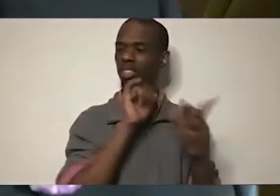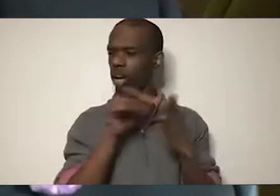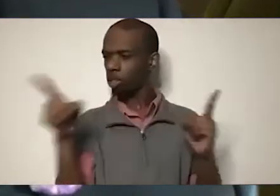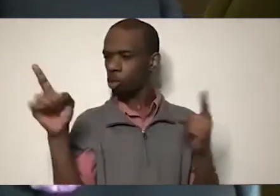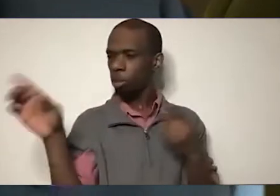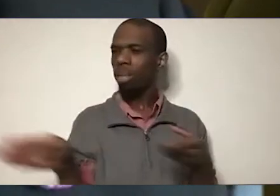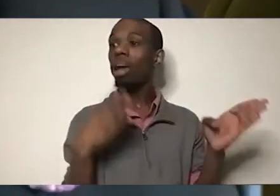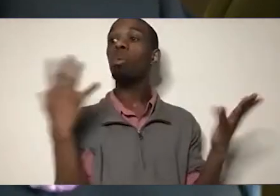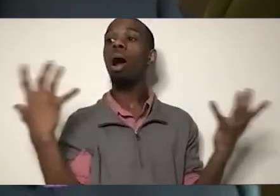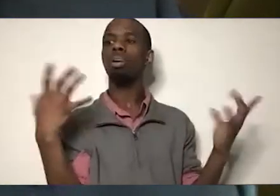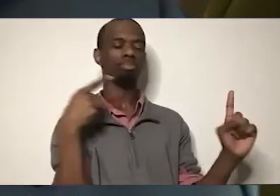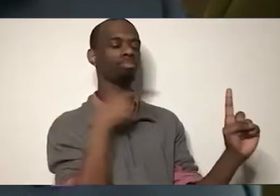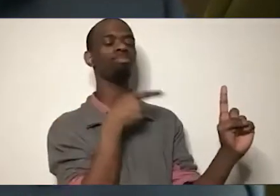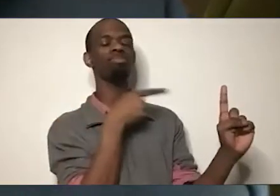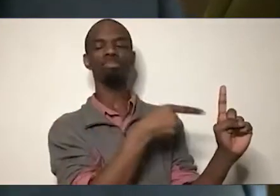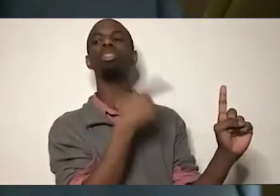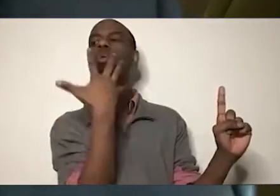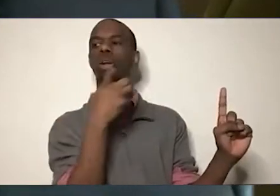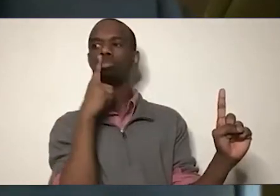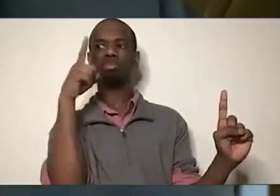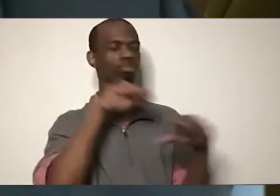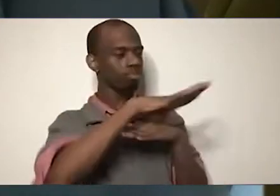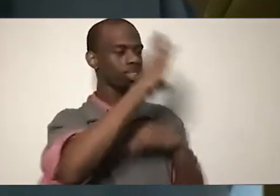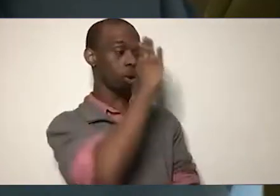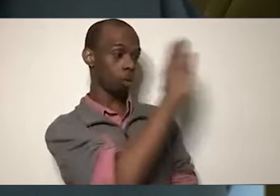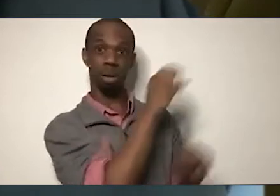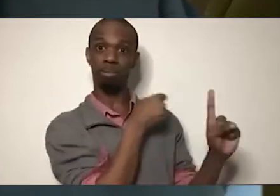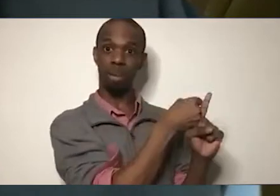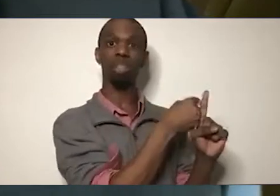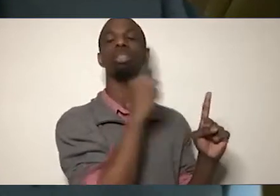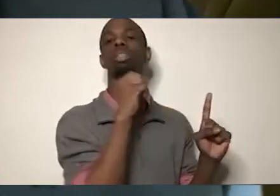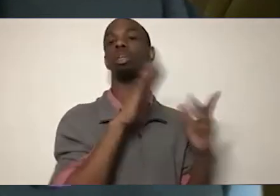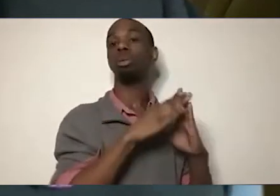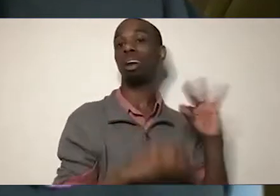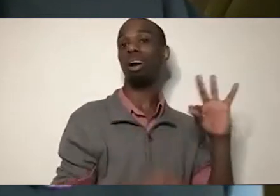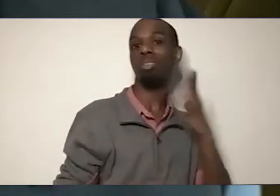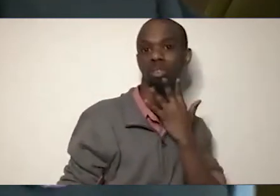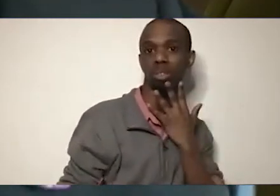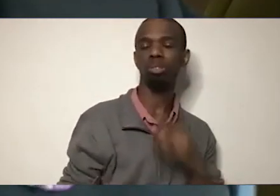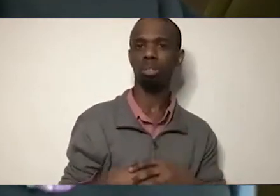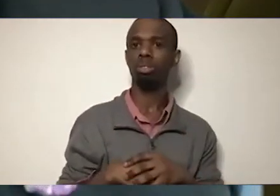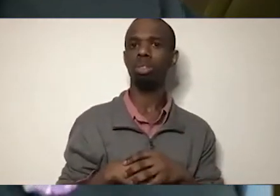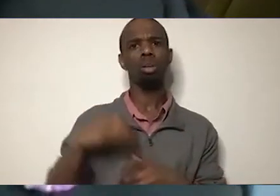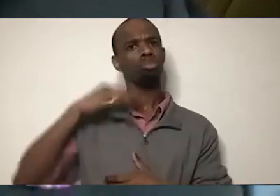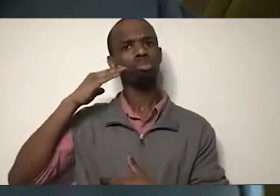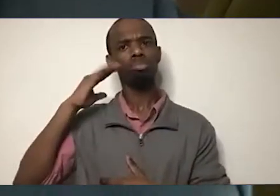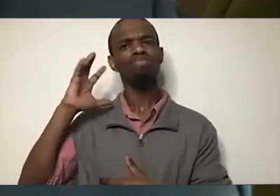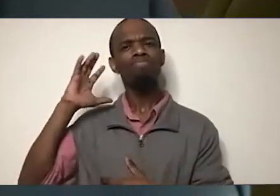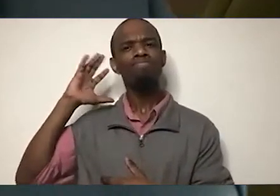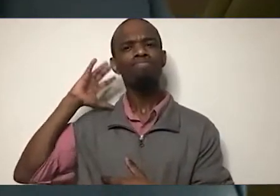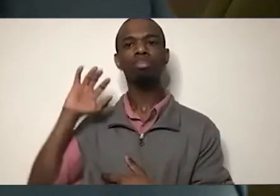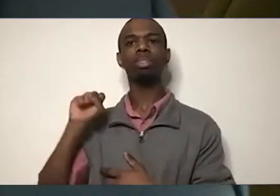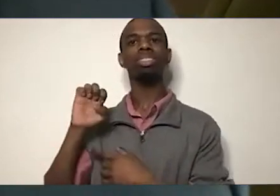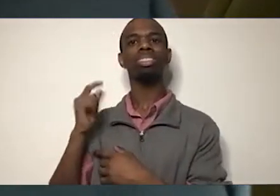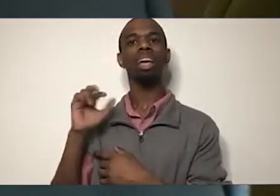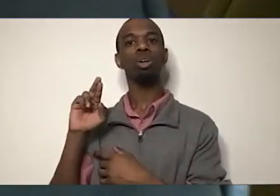blame. Segregation is something that existed during enslavement. African Americans, most slaves were